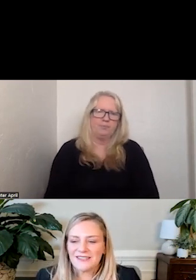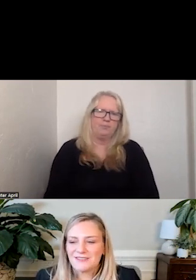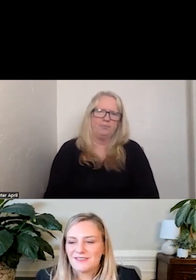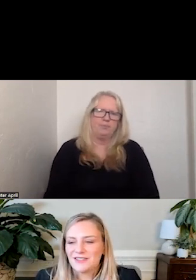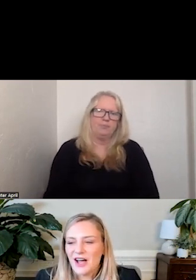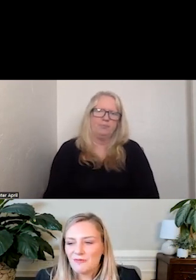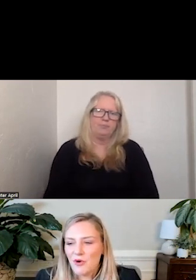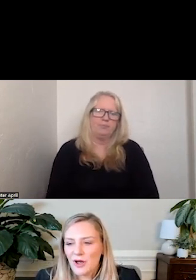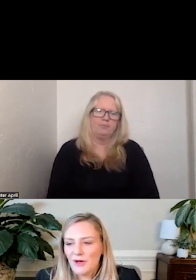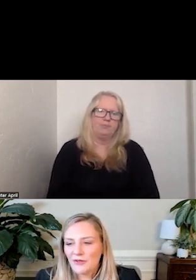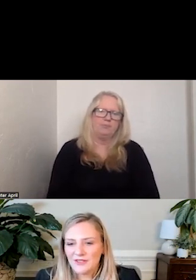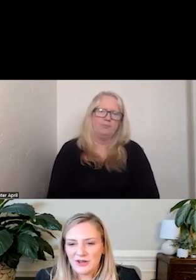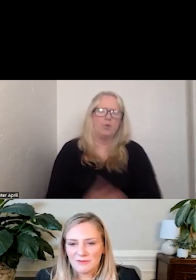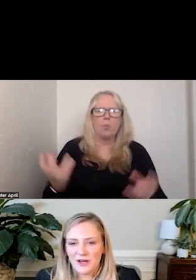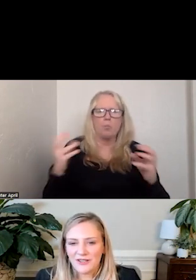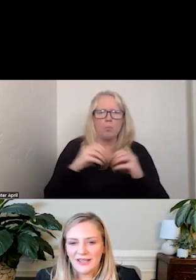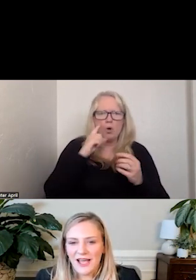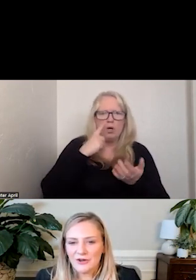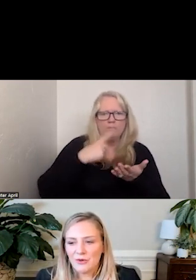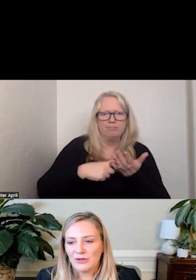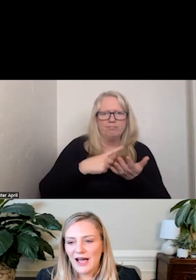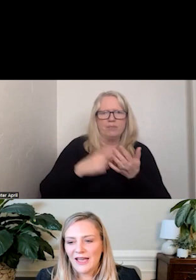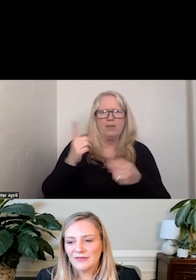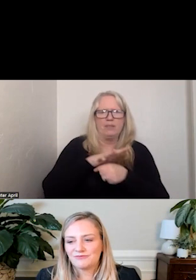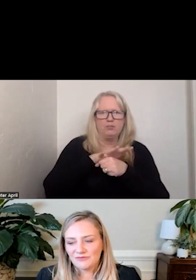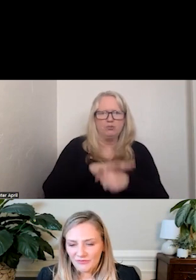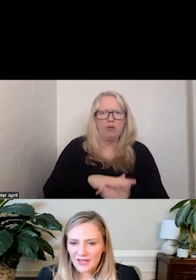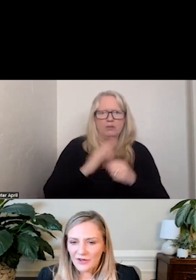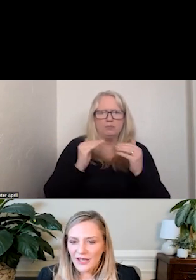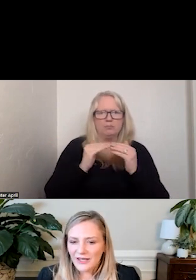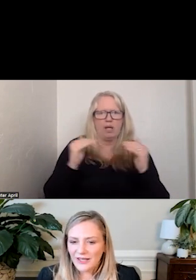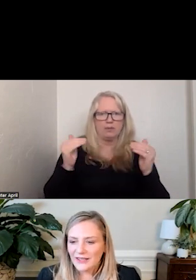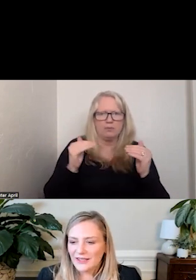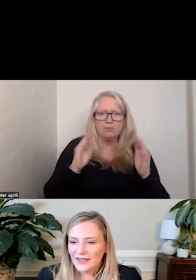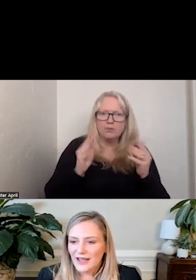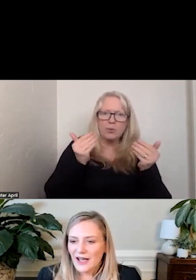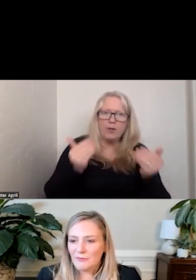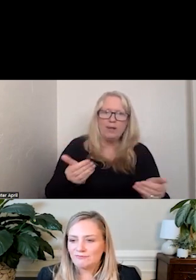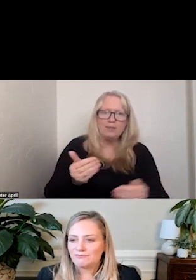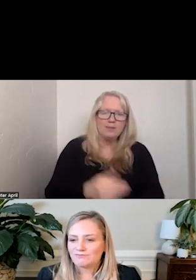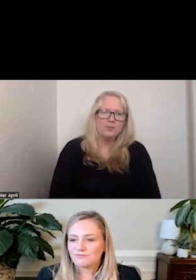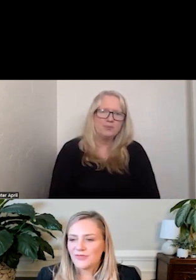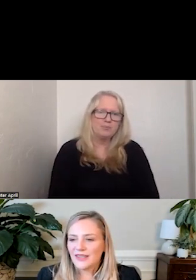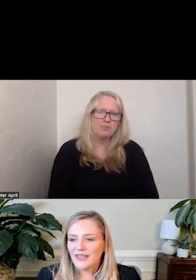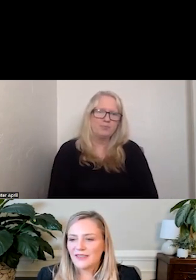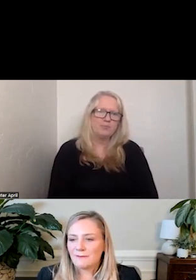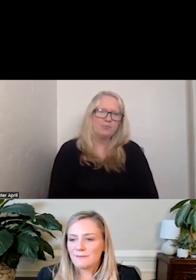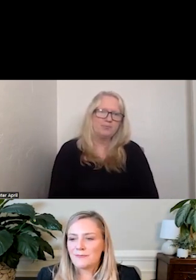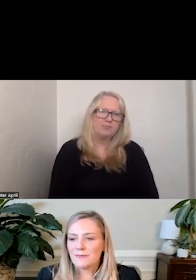let's talk more about the stress model and how to apply. Go ahead again.